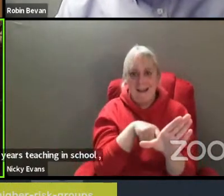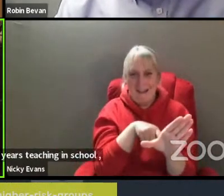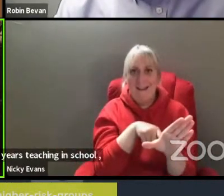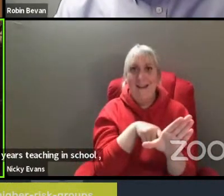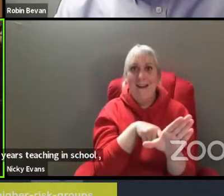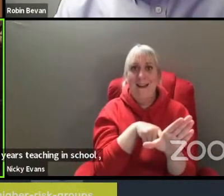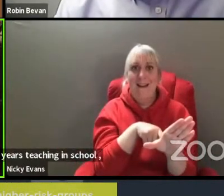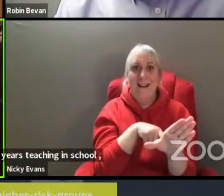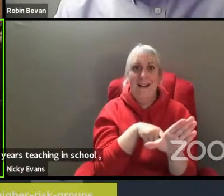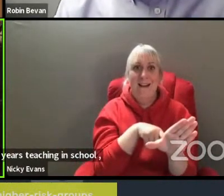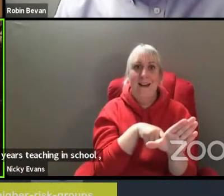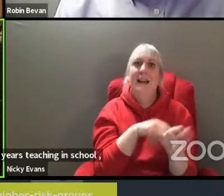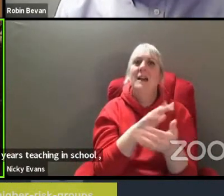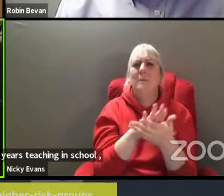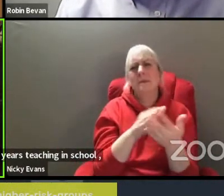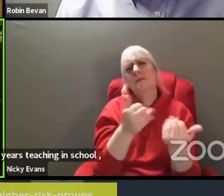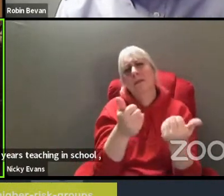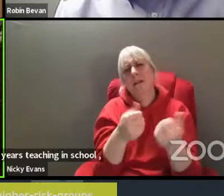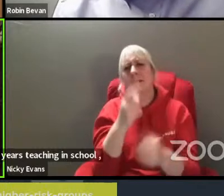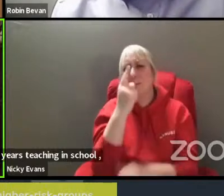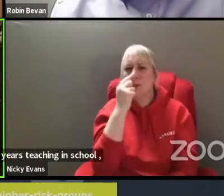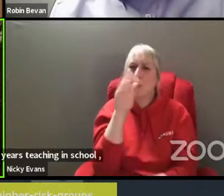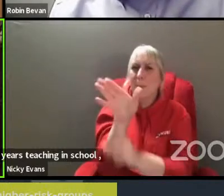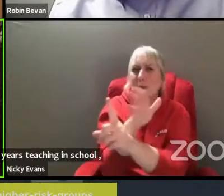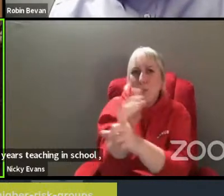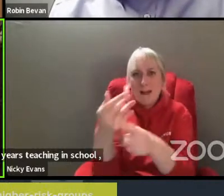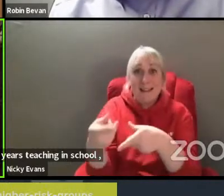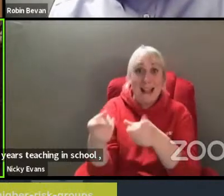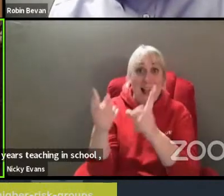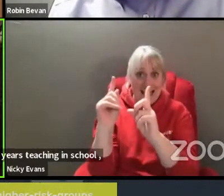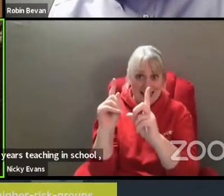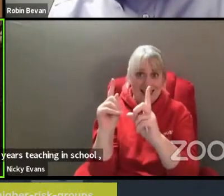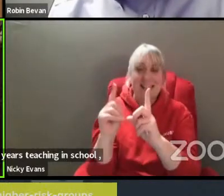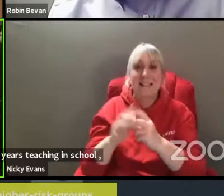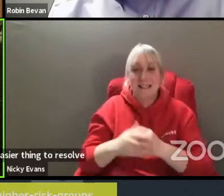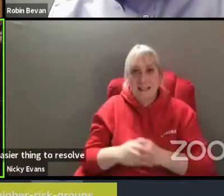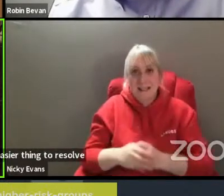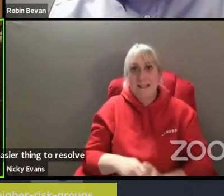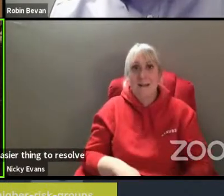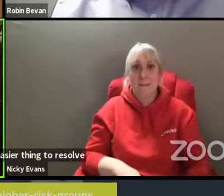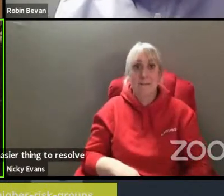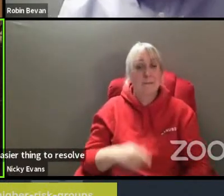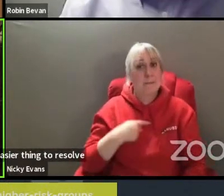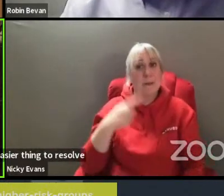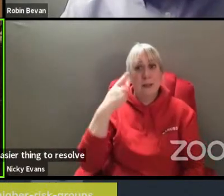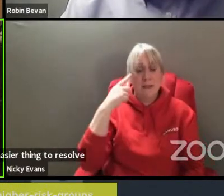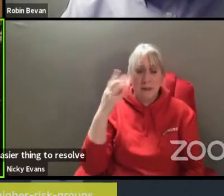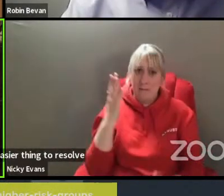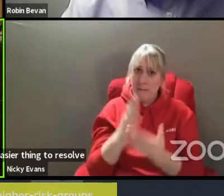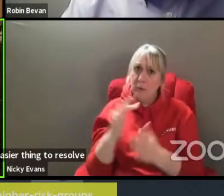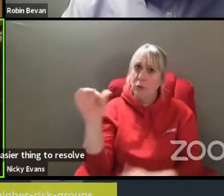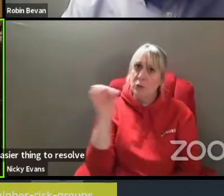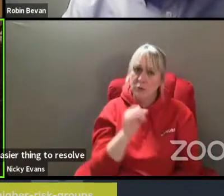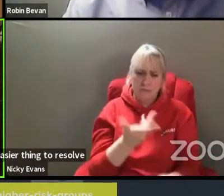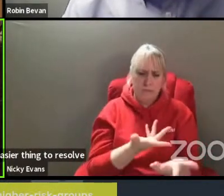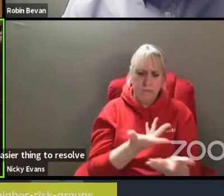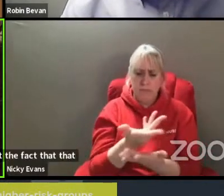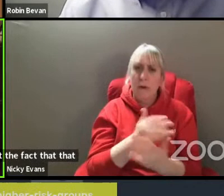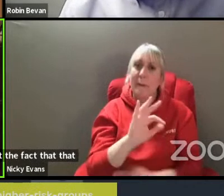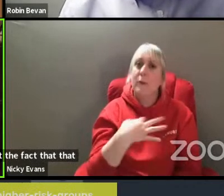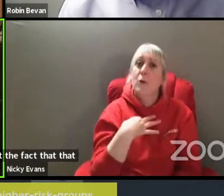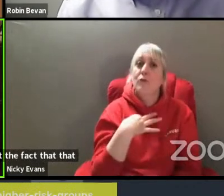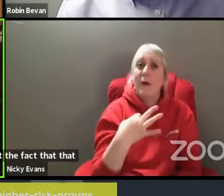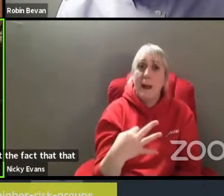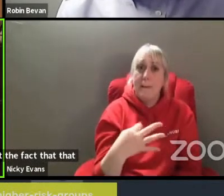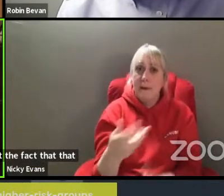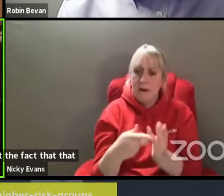it might well be possible to persuade your head teacher. I would think that this is something that you should talk to your rep about and talk to other